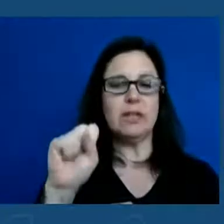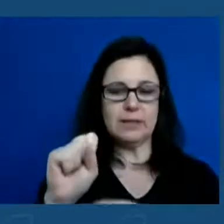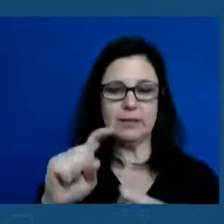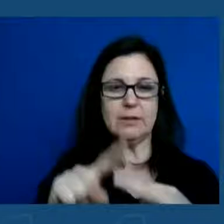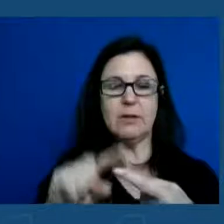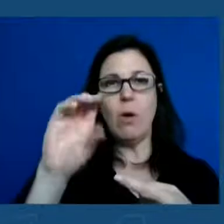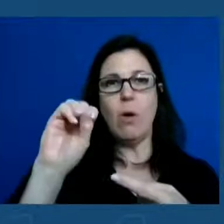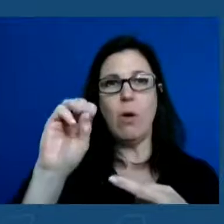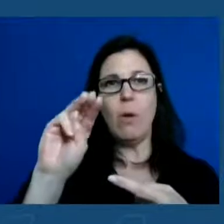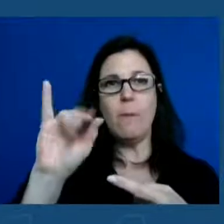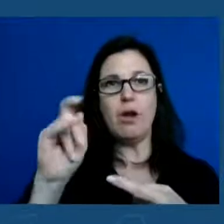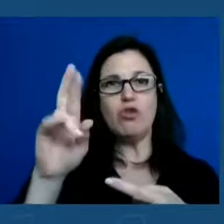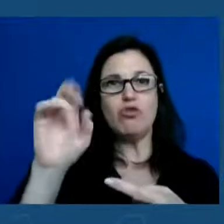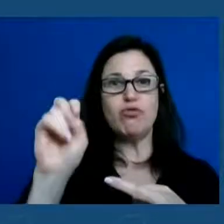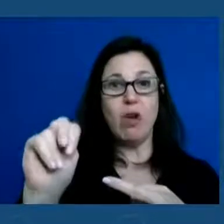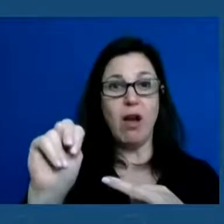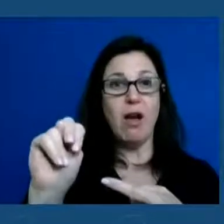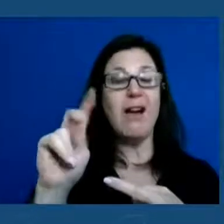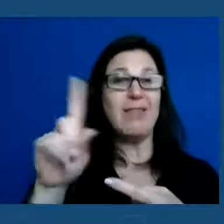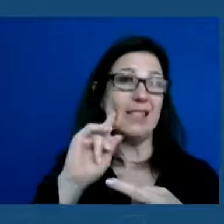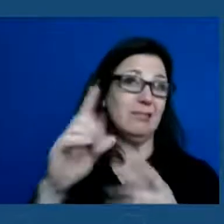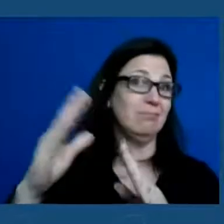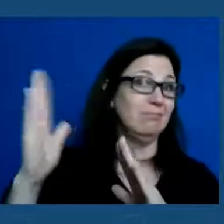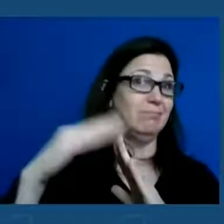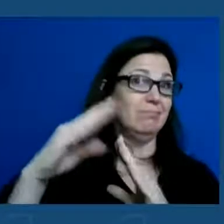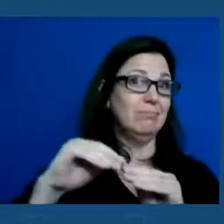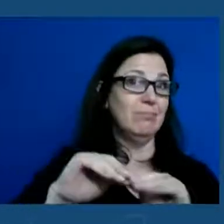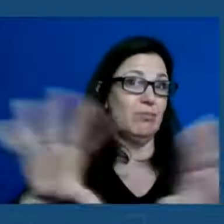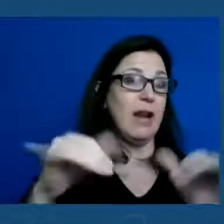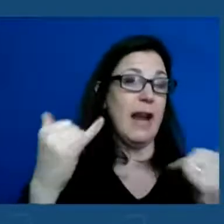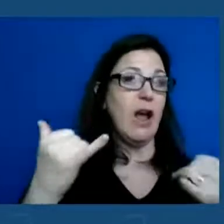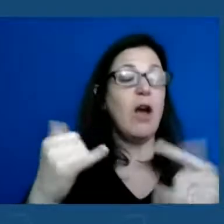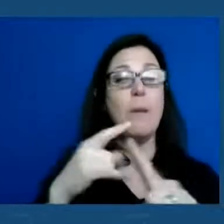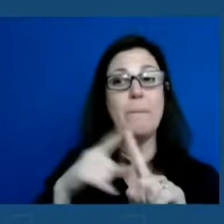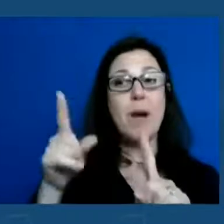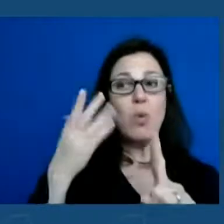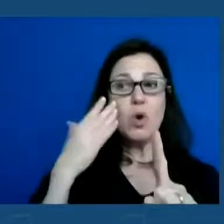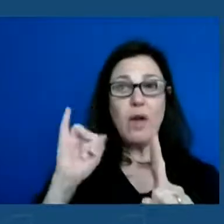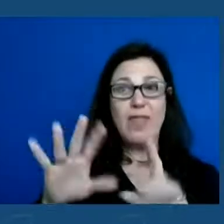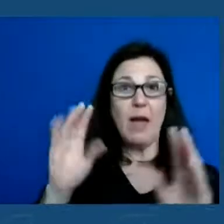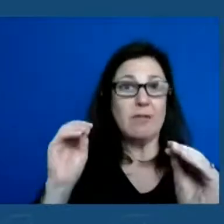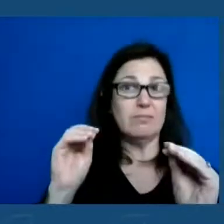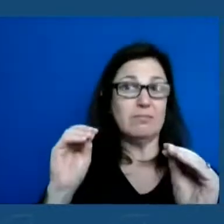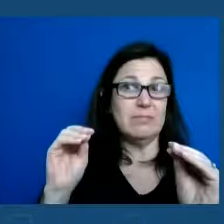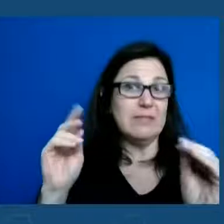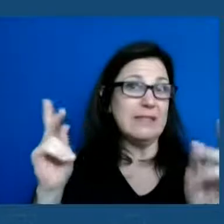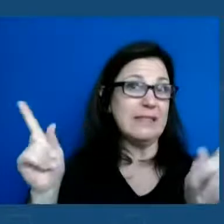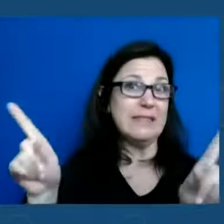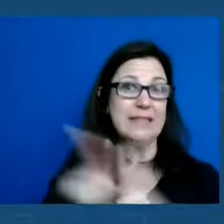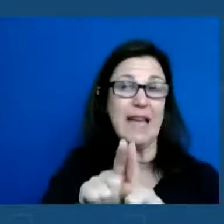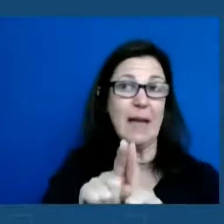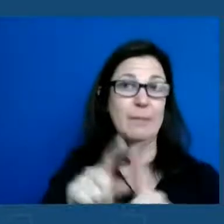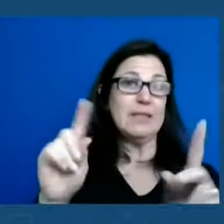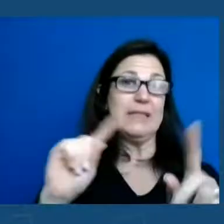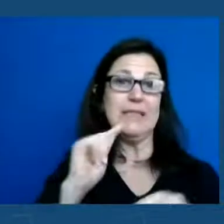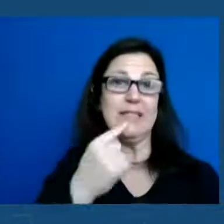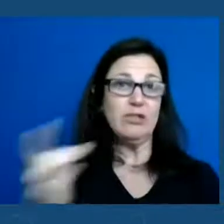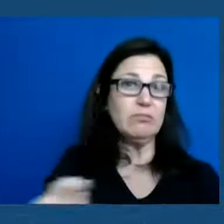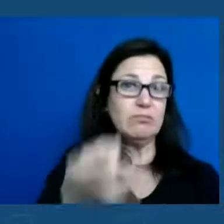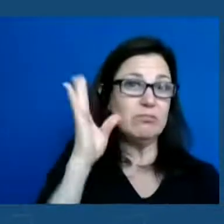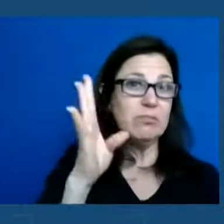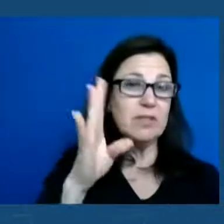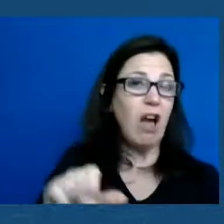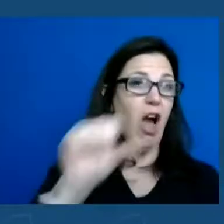no evidence that these variants are more likely to have severe impacts than other subvariants. So we're